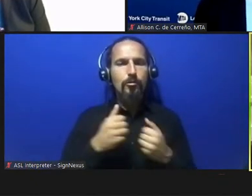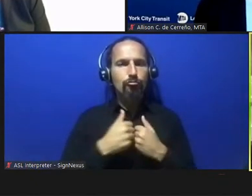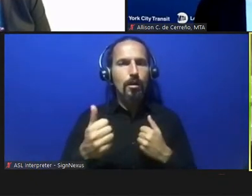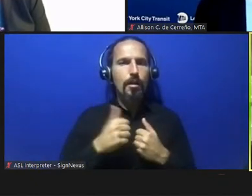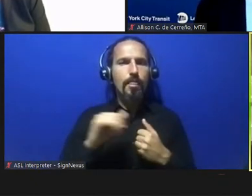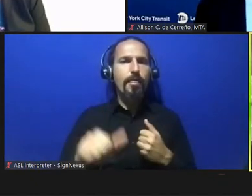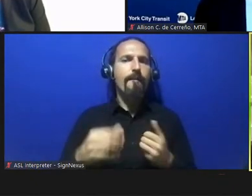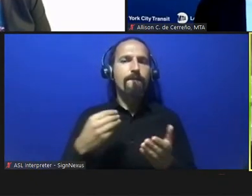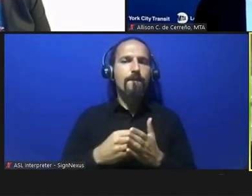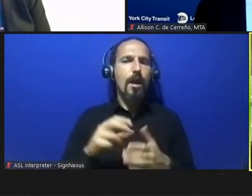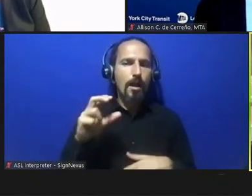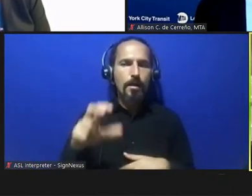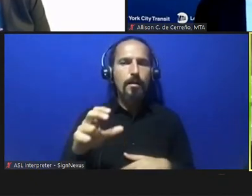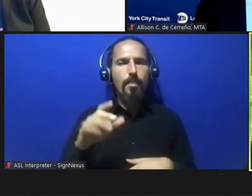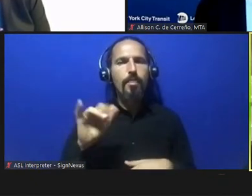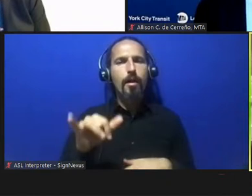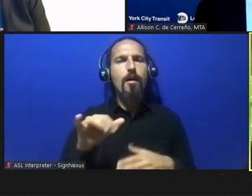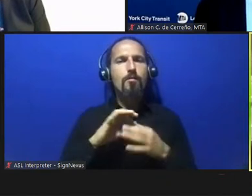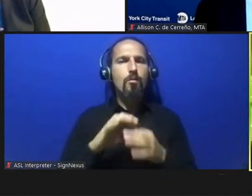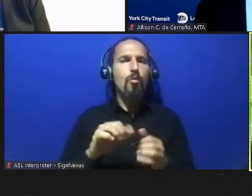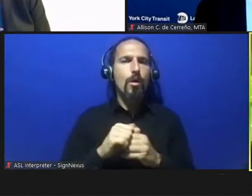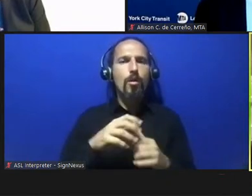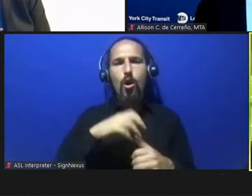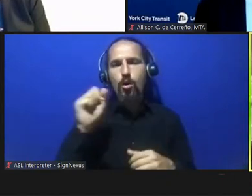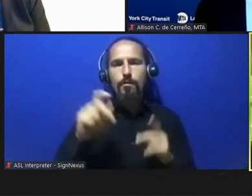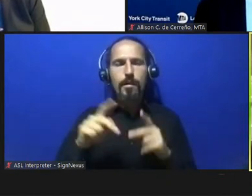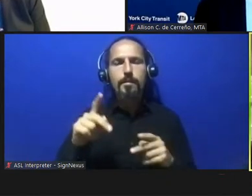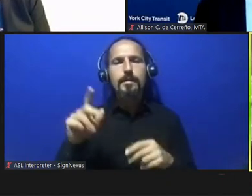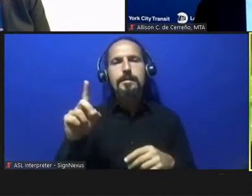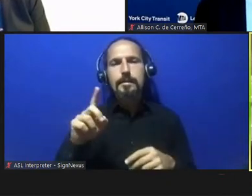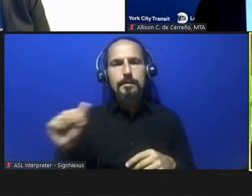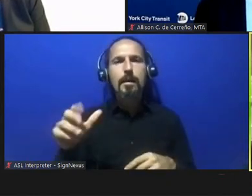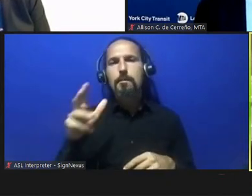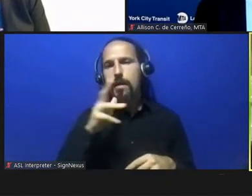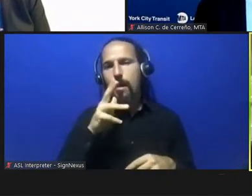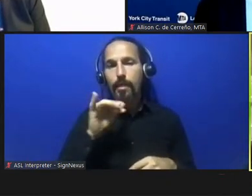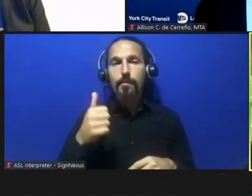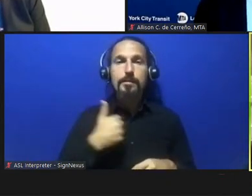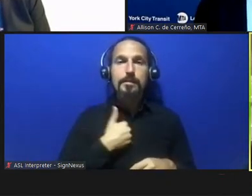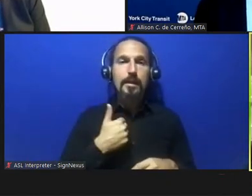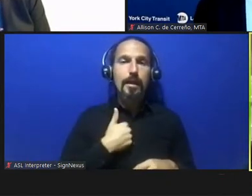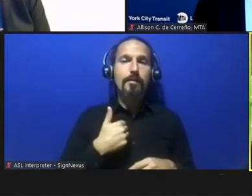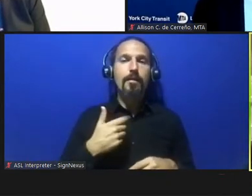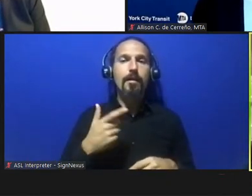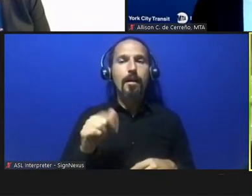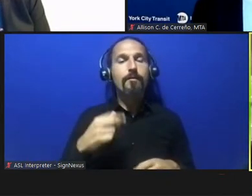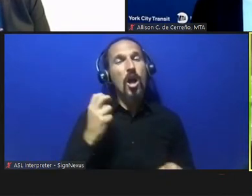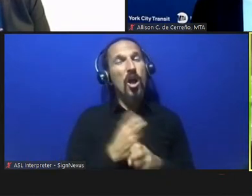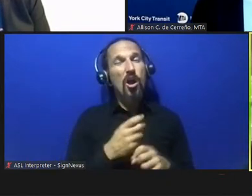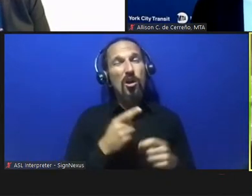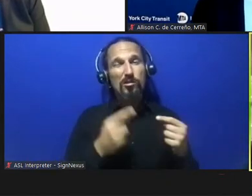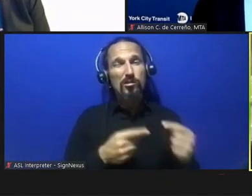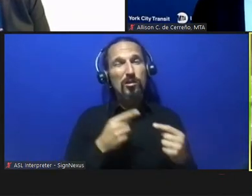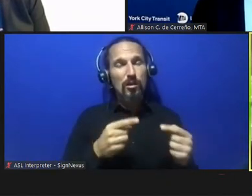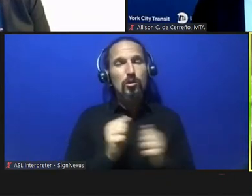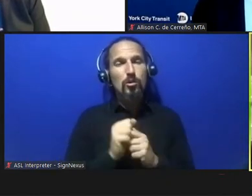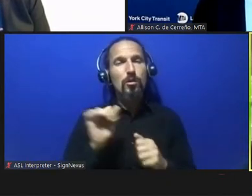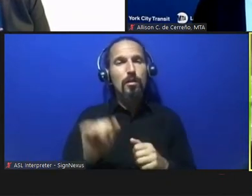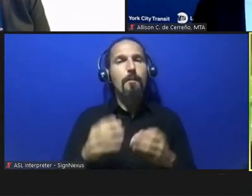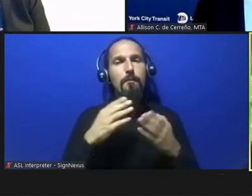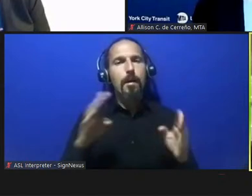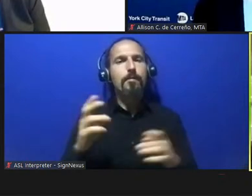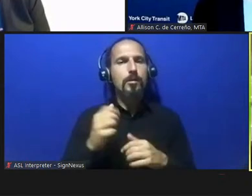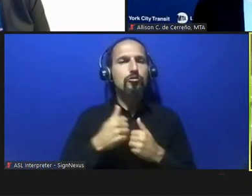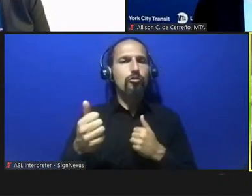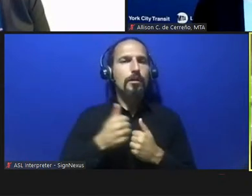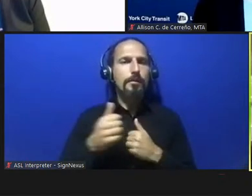funded that works for older people people with disabilities mothers like myself who have a very hard time using our public transportation